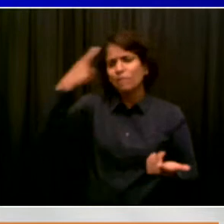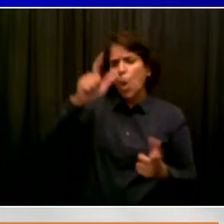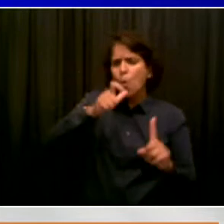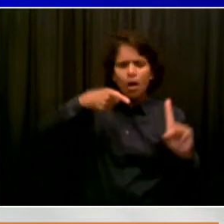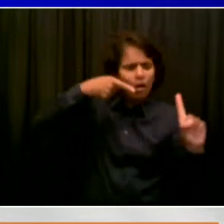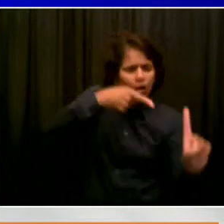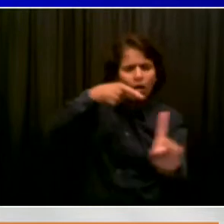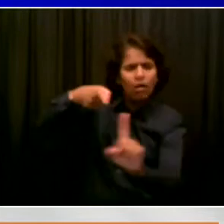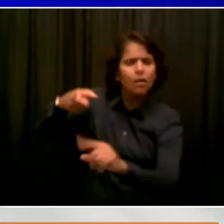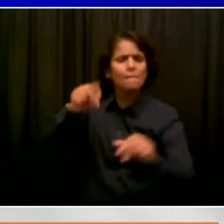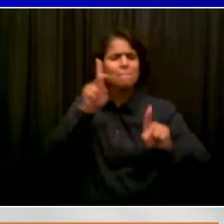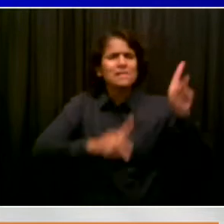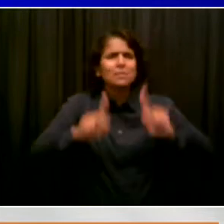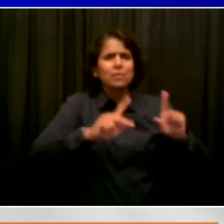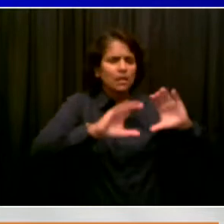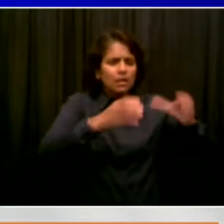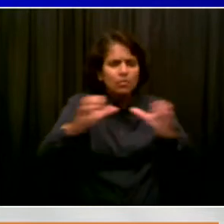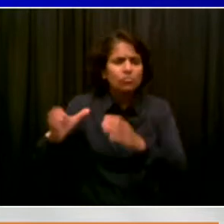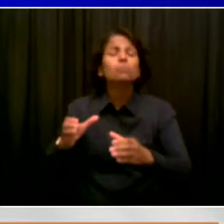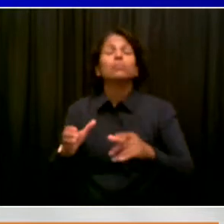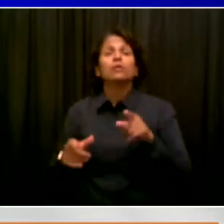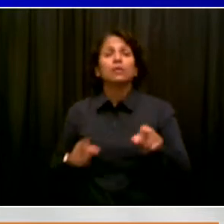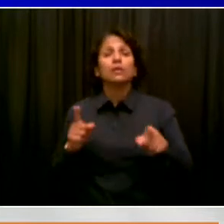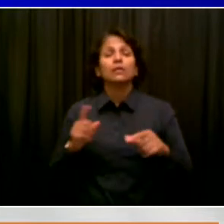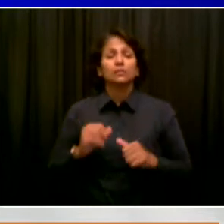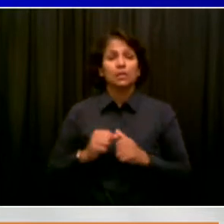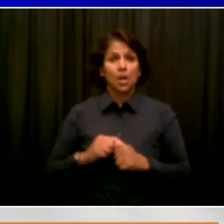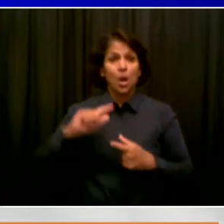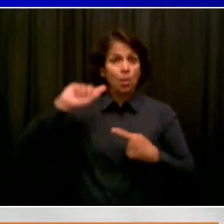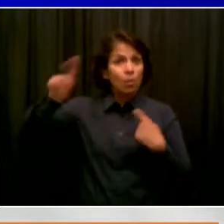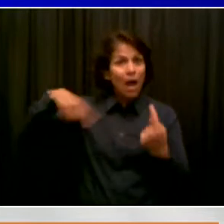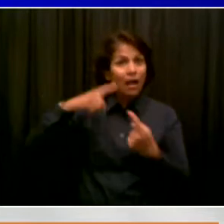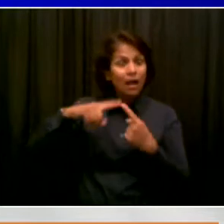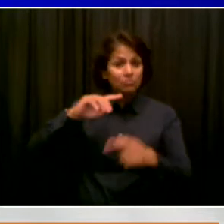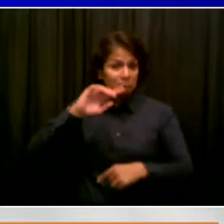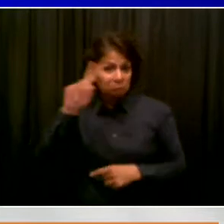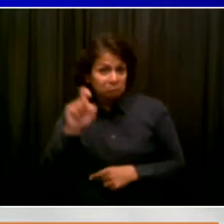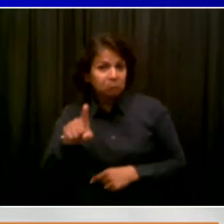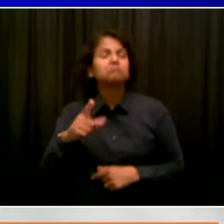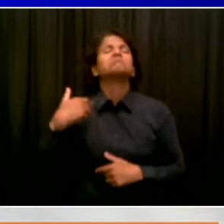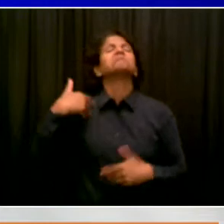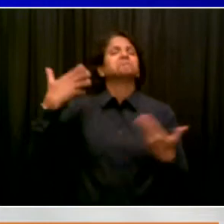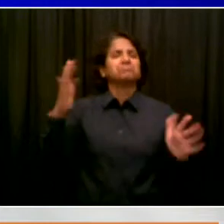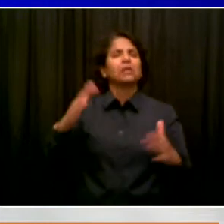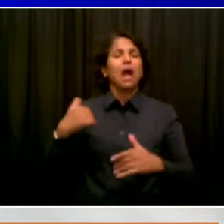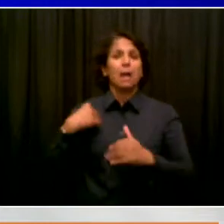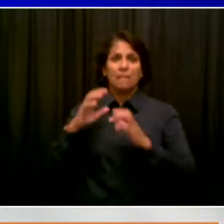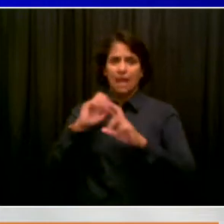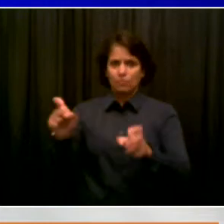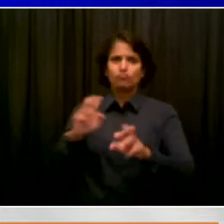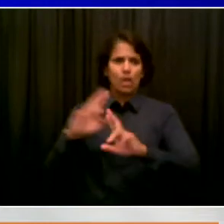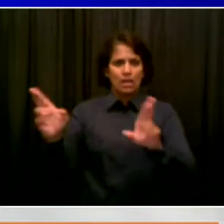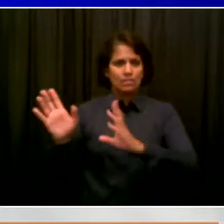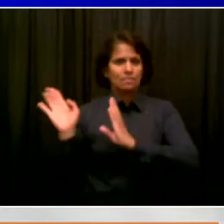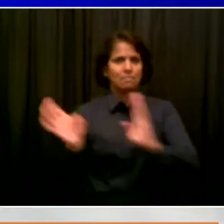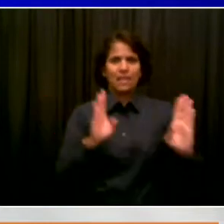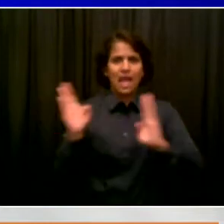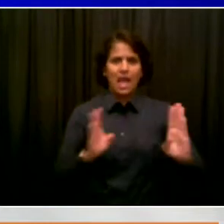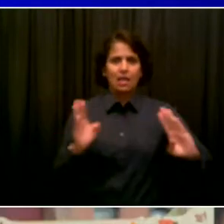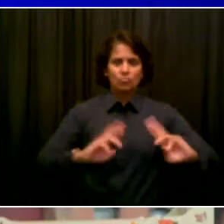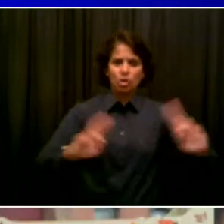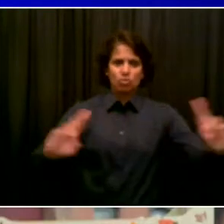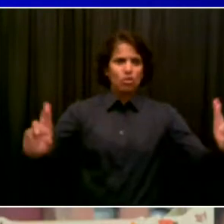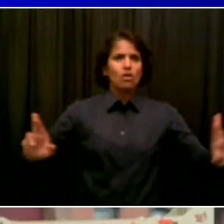exact date, but we're going to be ready either way. So today we detail the NYC booster shot plan. And the foundation of the plan